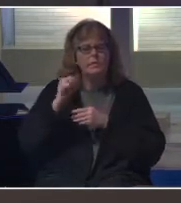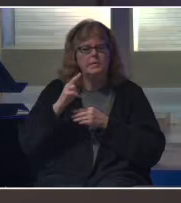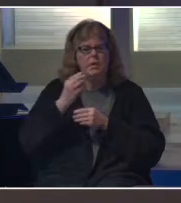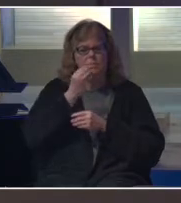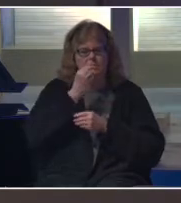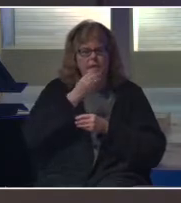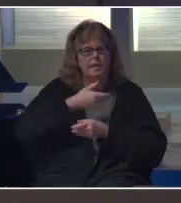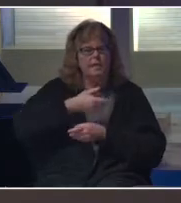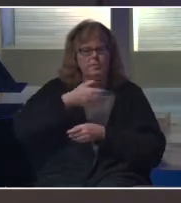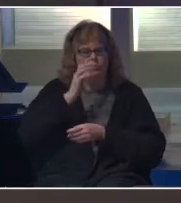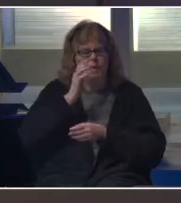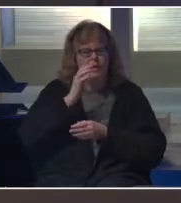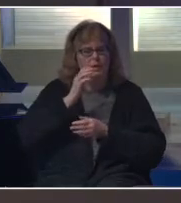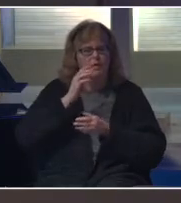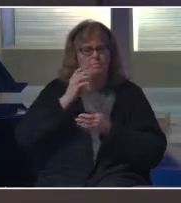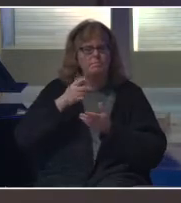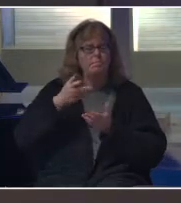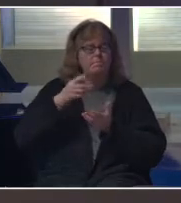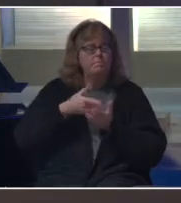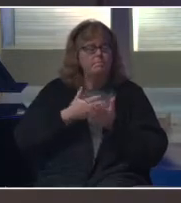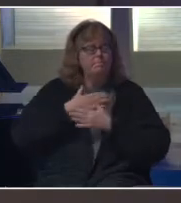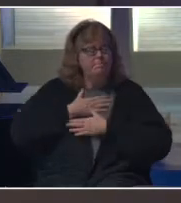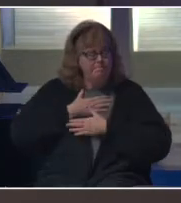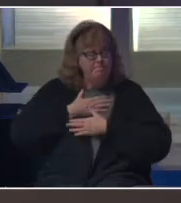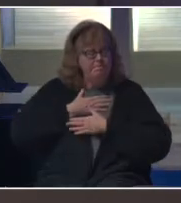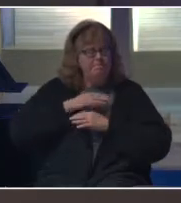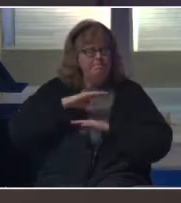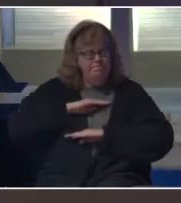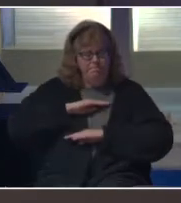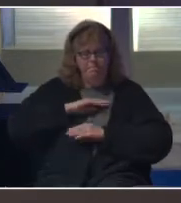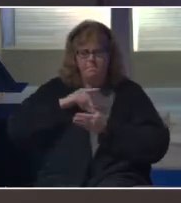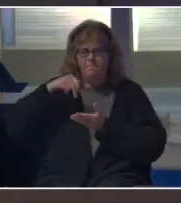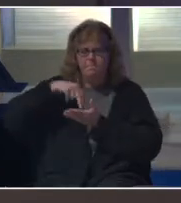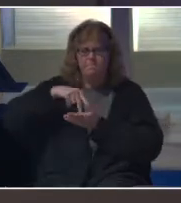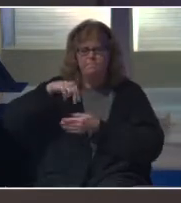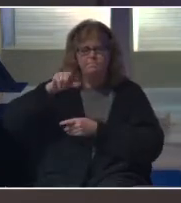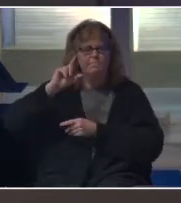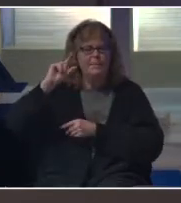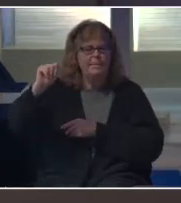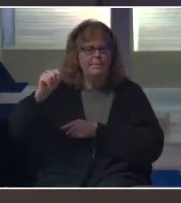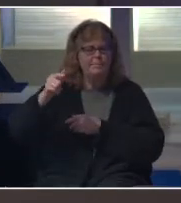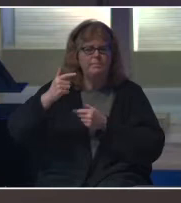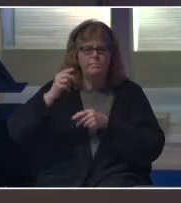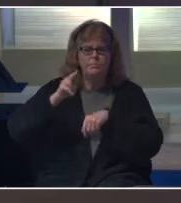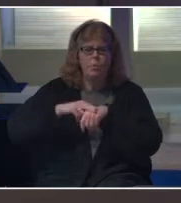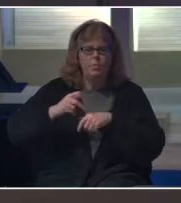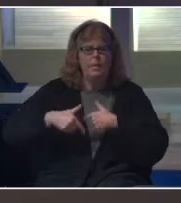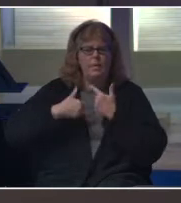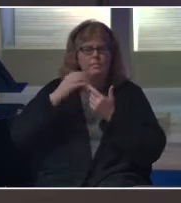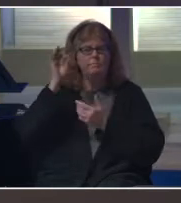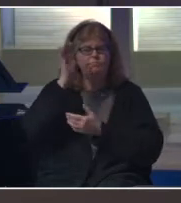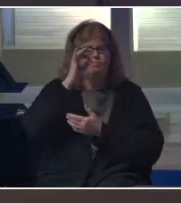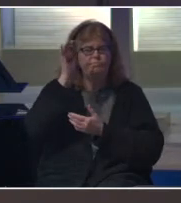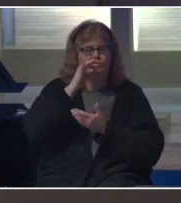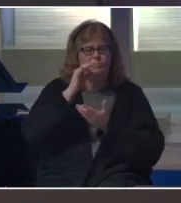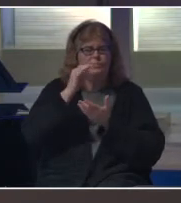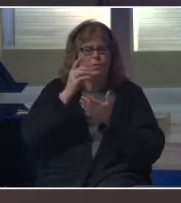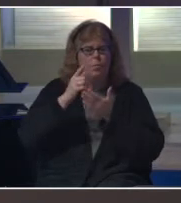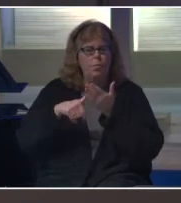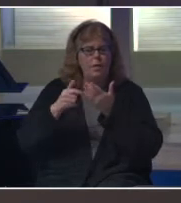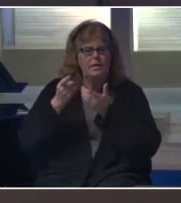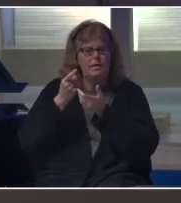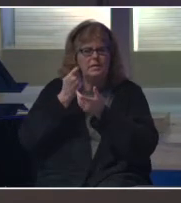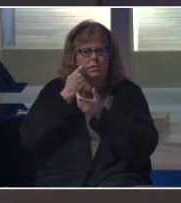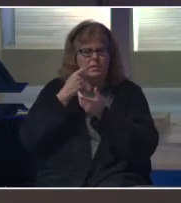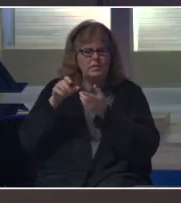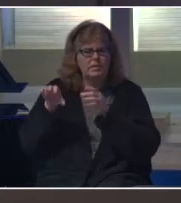and drank and then got up and left. He went on with life as usual, oblivious to the consequences of